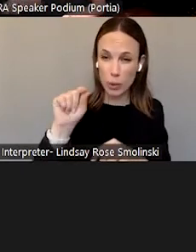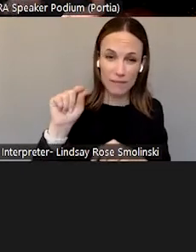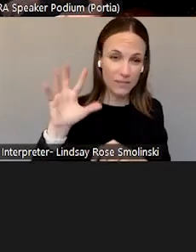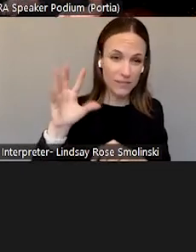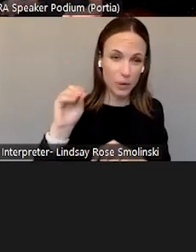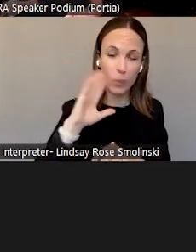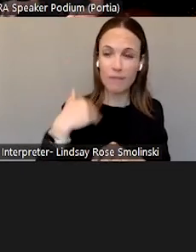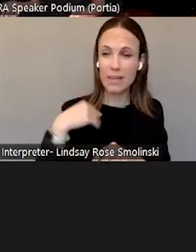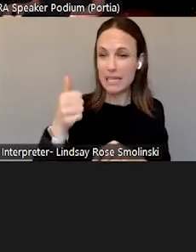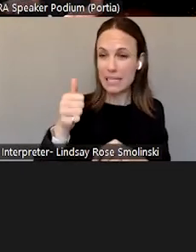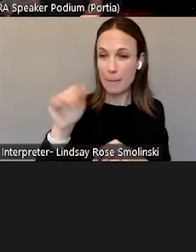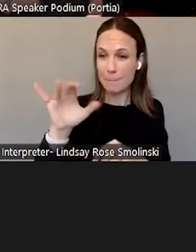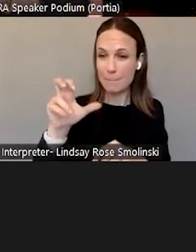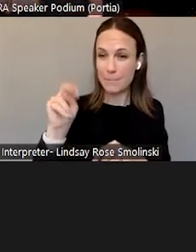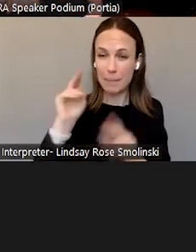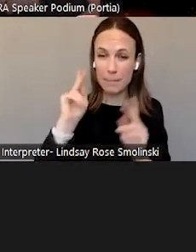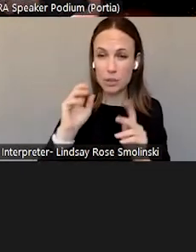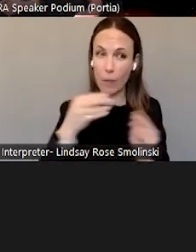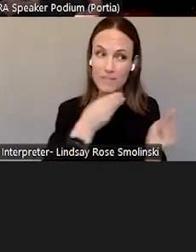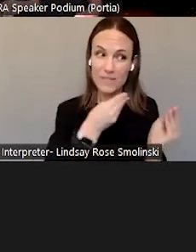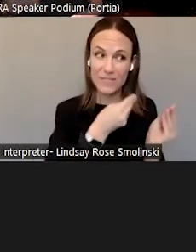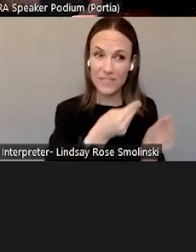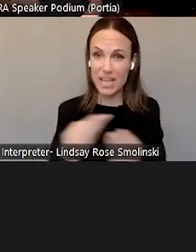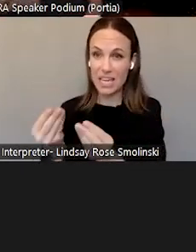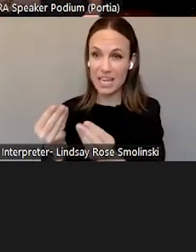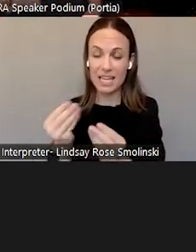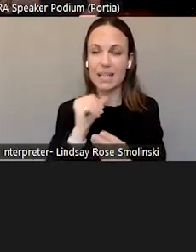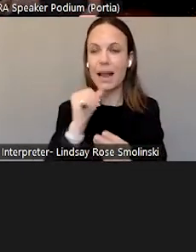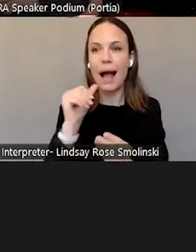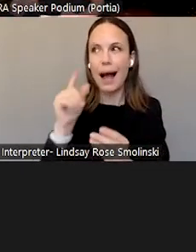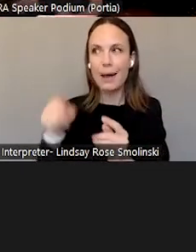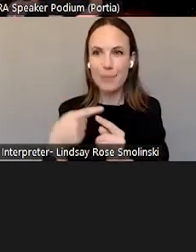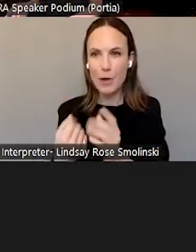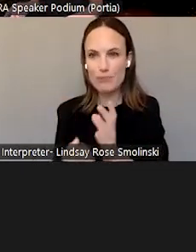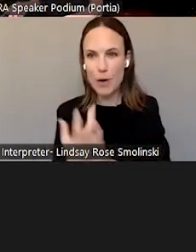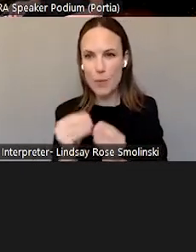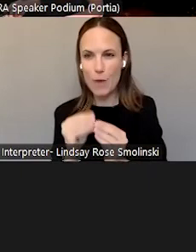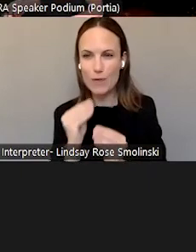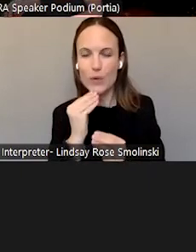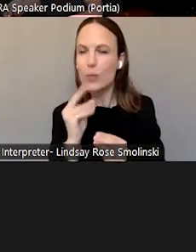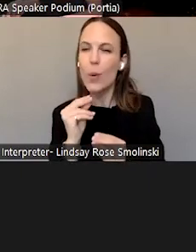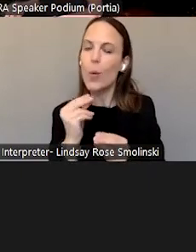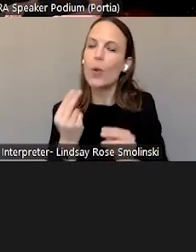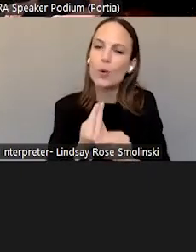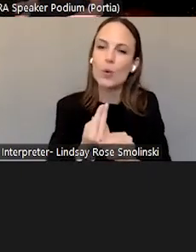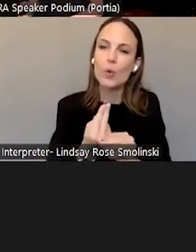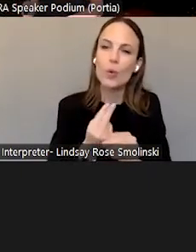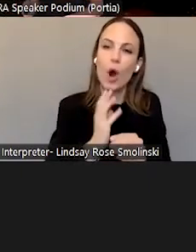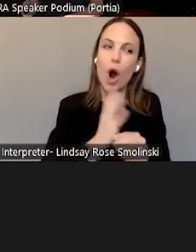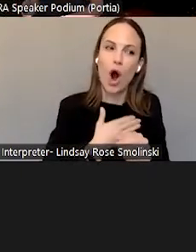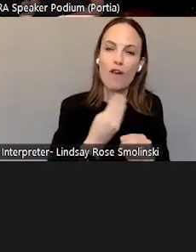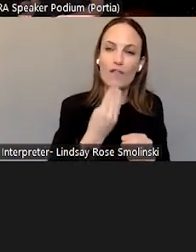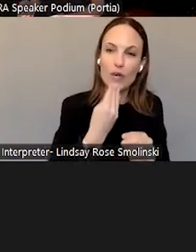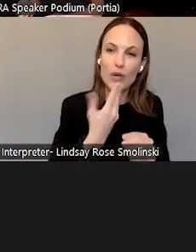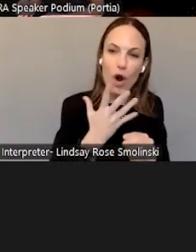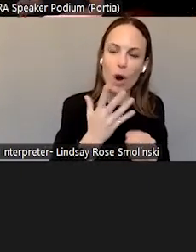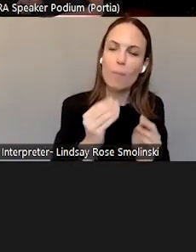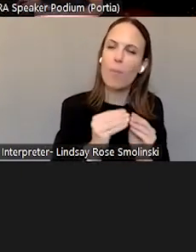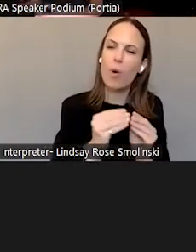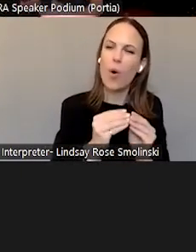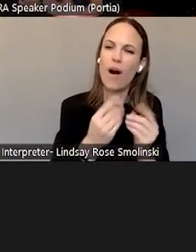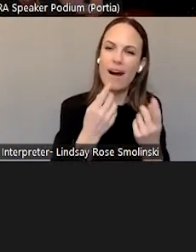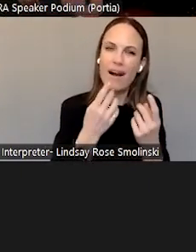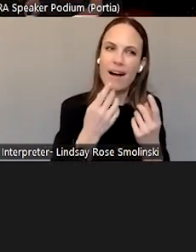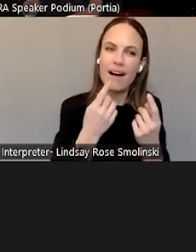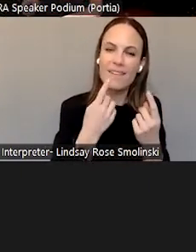10 billion people in the world. So feeding them is not a matter of growing more food, but using the food that we already grow more efficiently so that we can